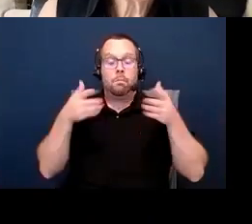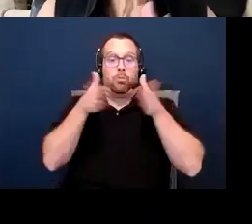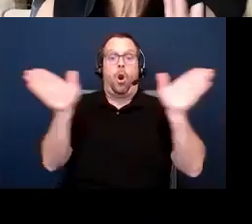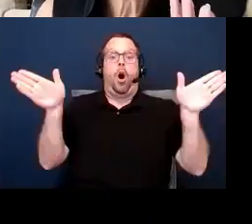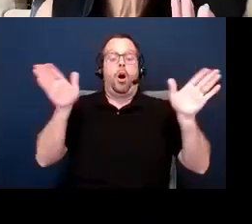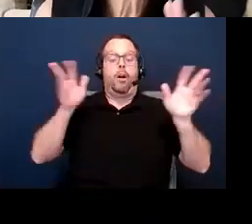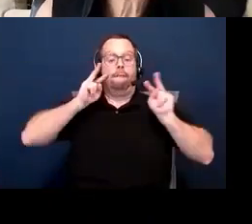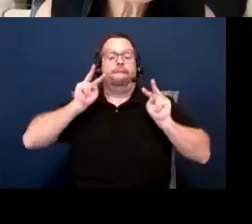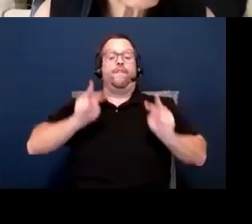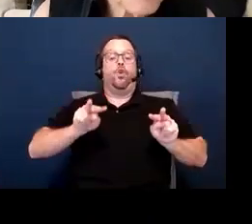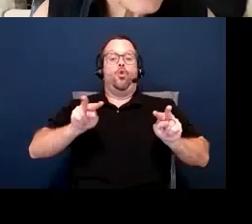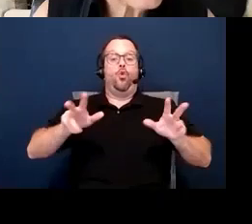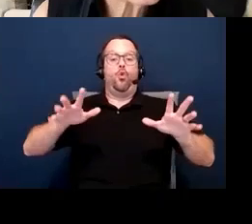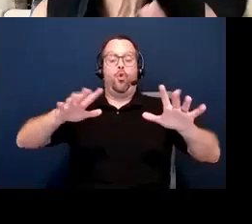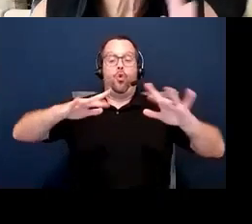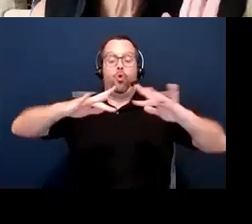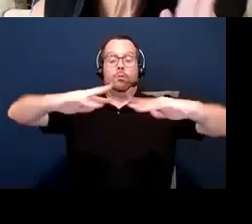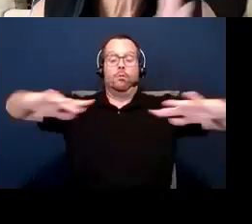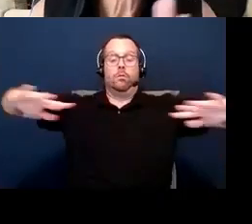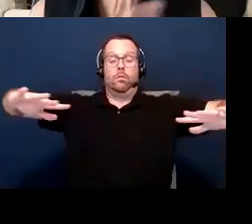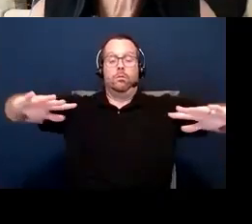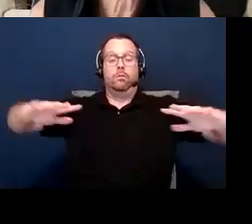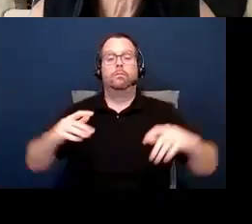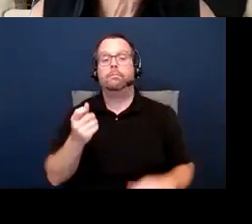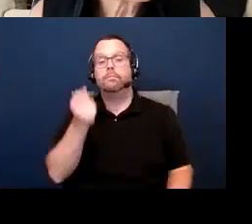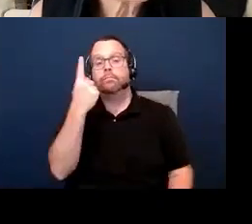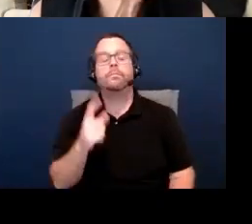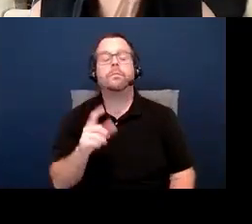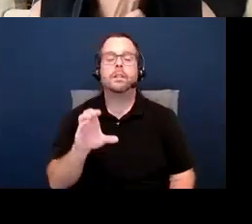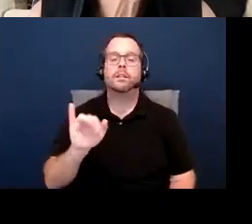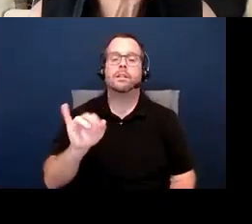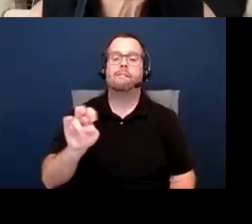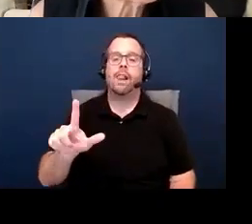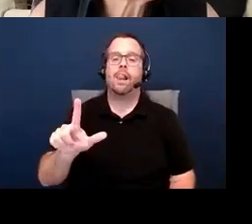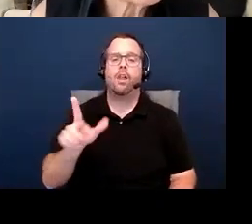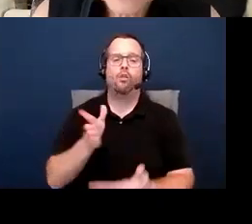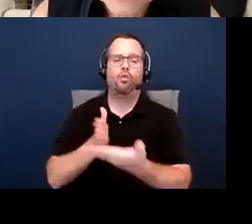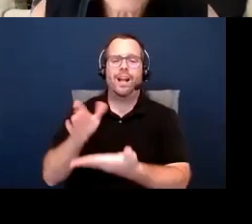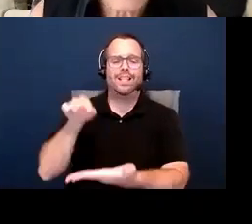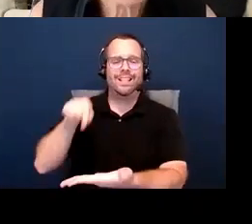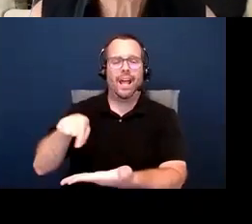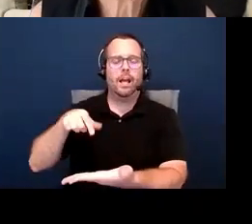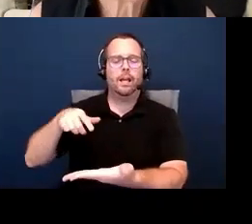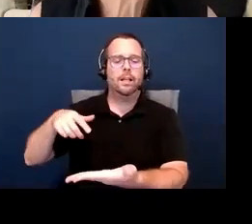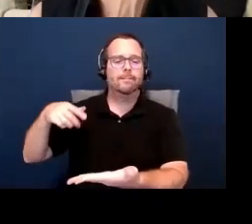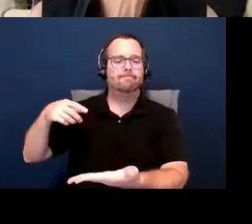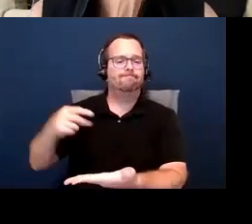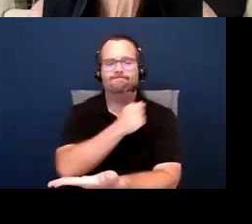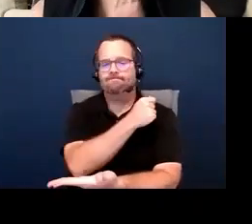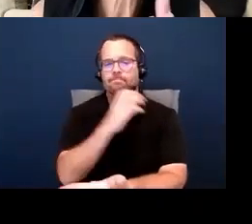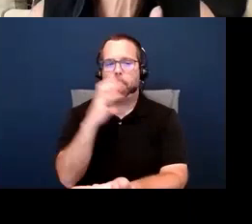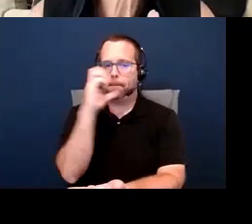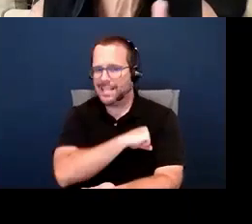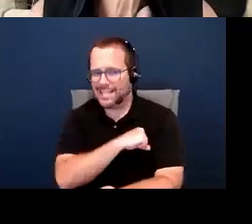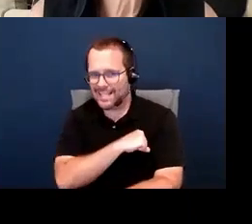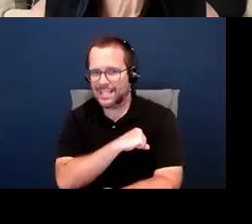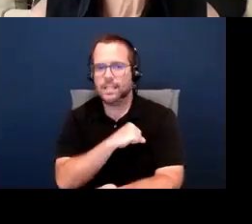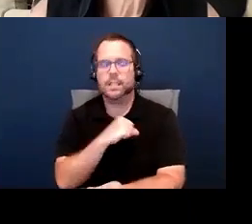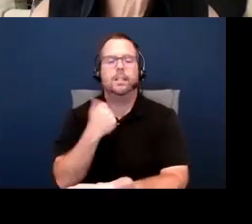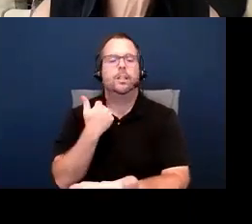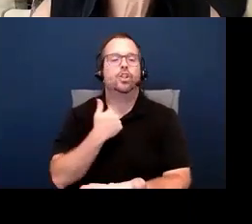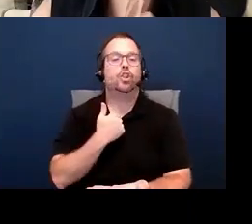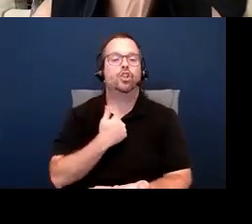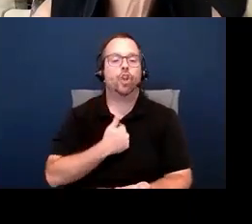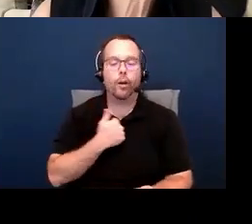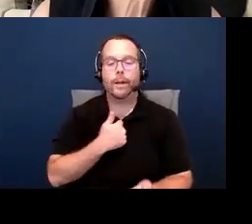issue of civil rights is one that I didn't mention that I'm sorry, I skipped over that one. And that's a really key